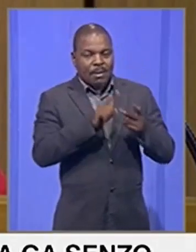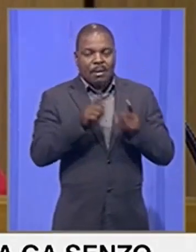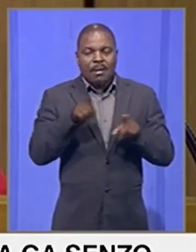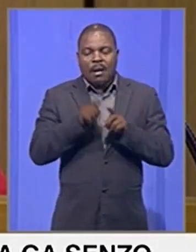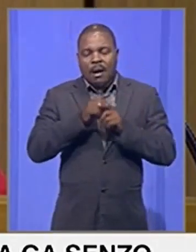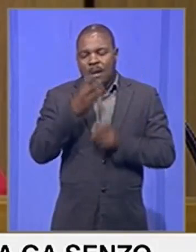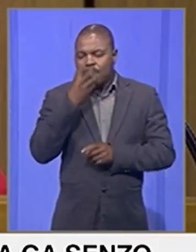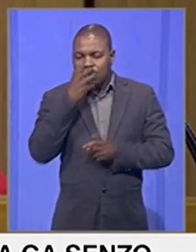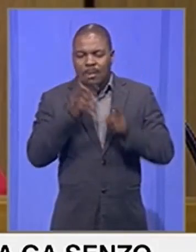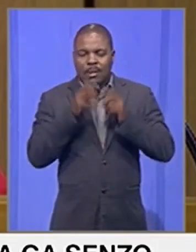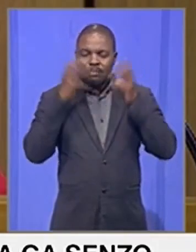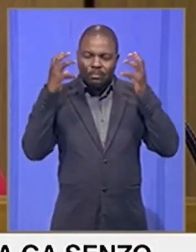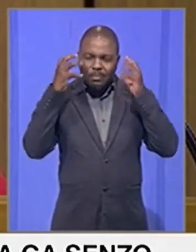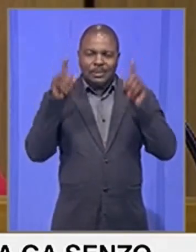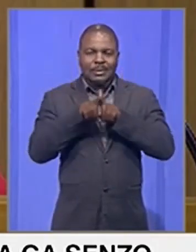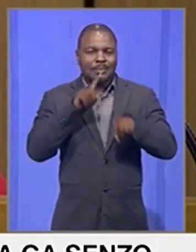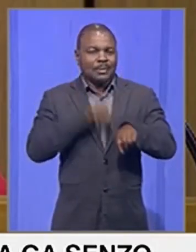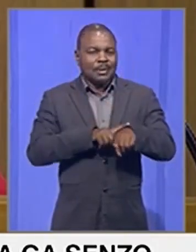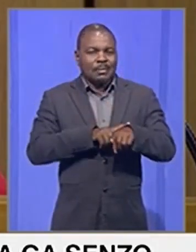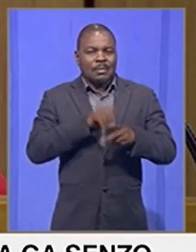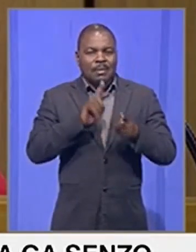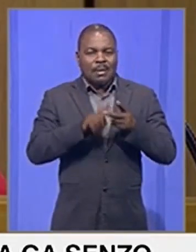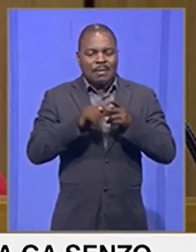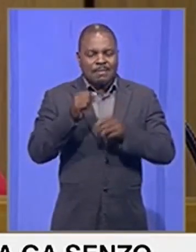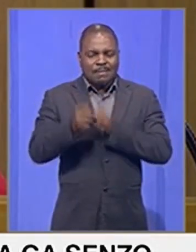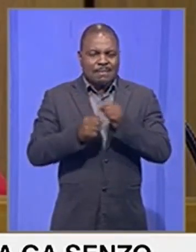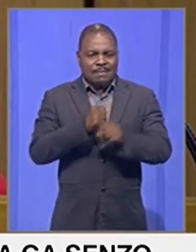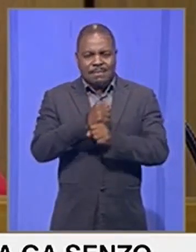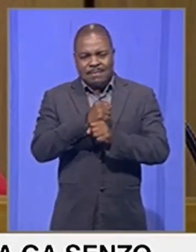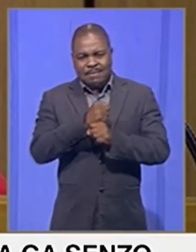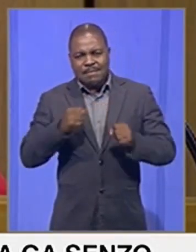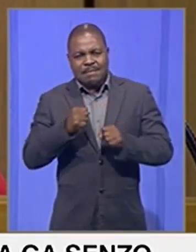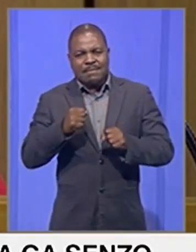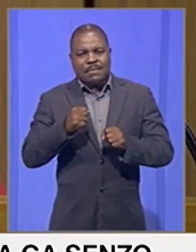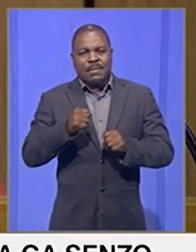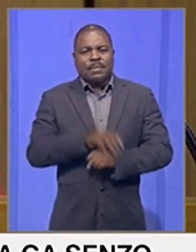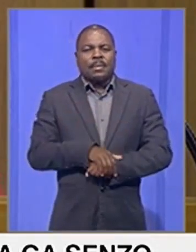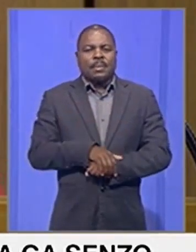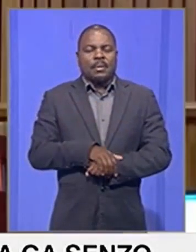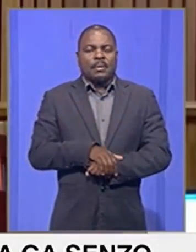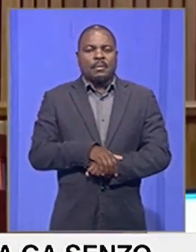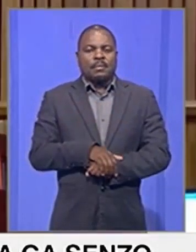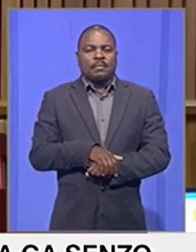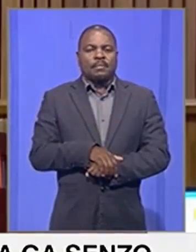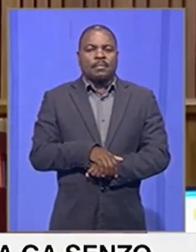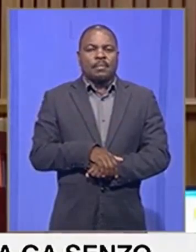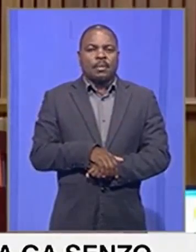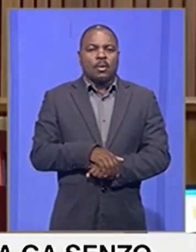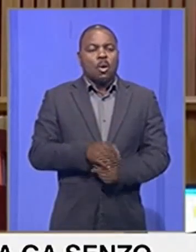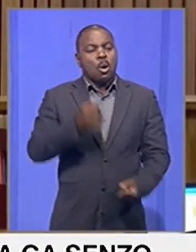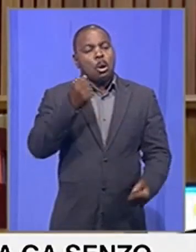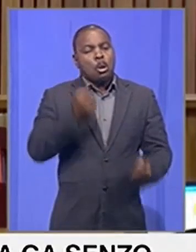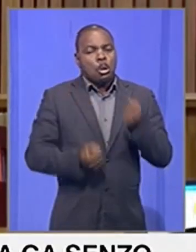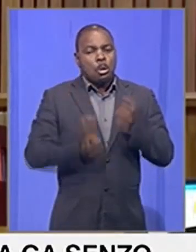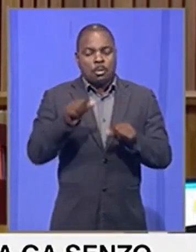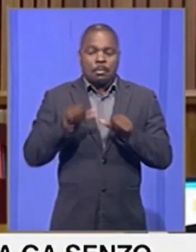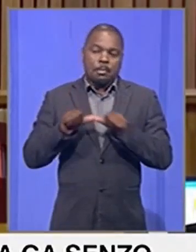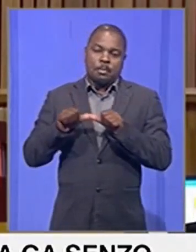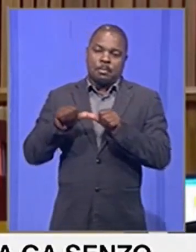as well as my nose at the same time, and then they would tie it tightly at the back. Tsheko e santse e